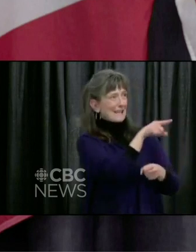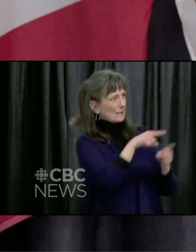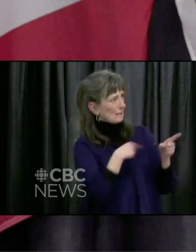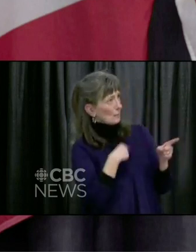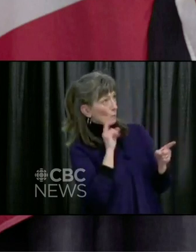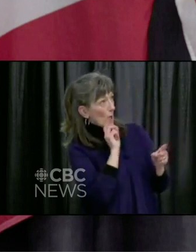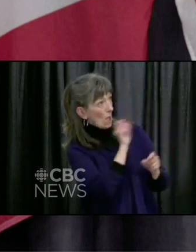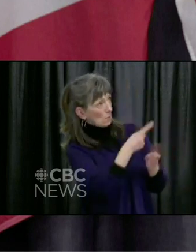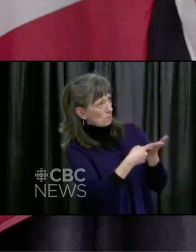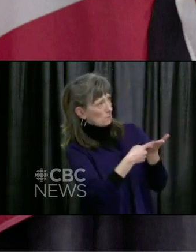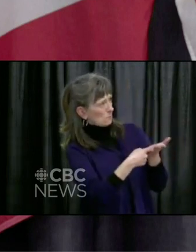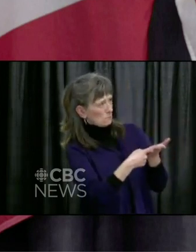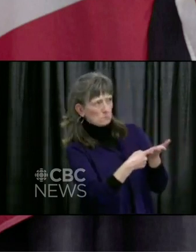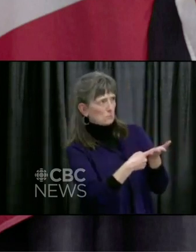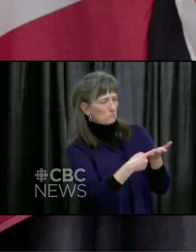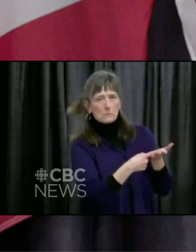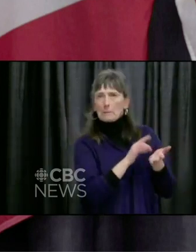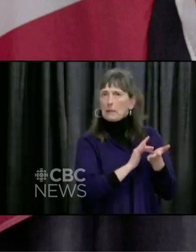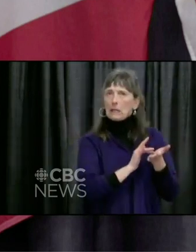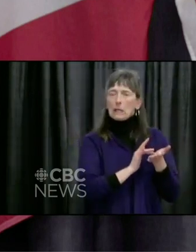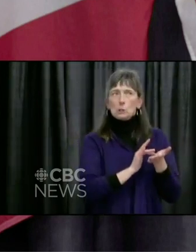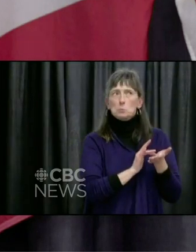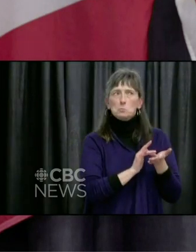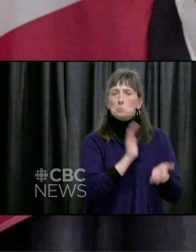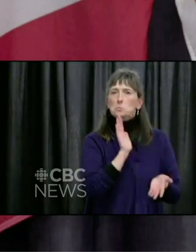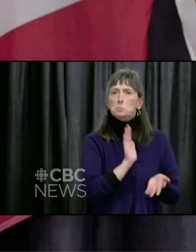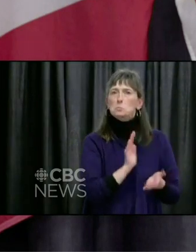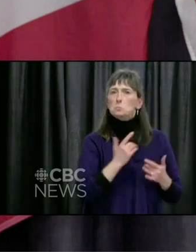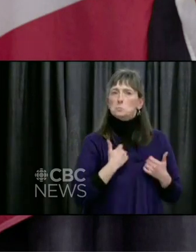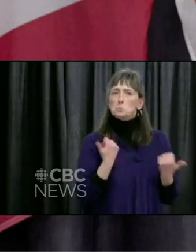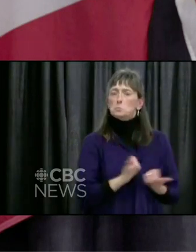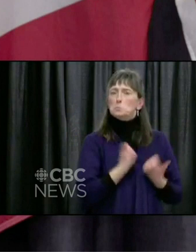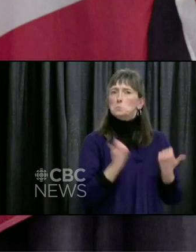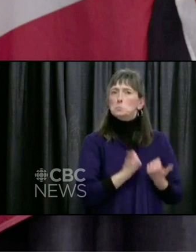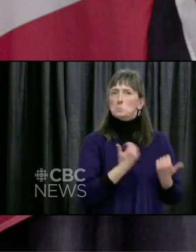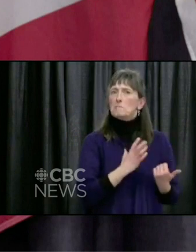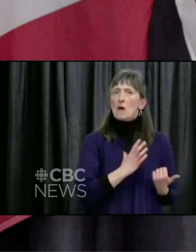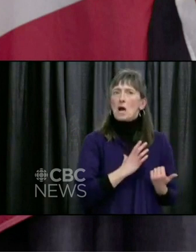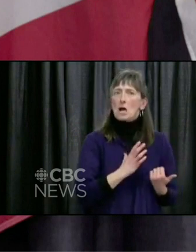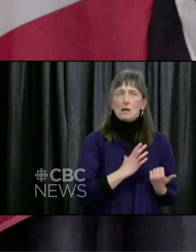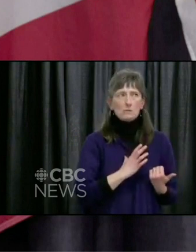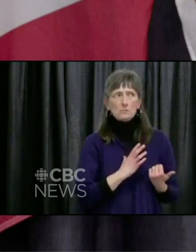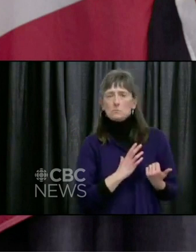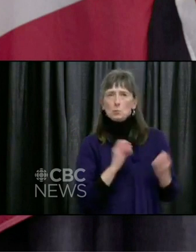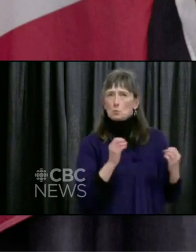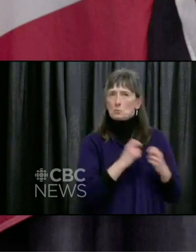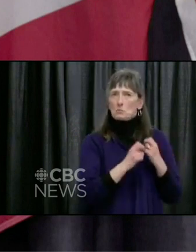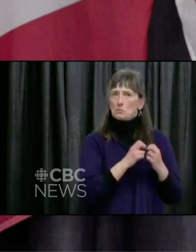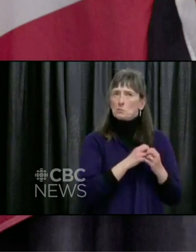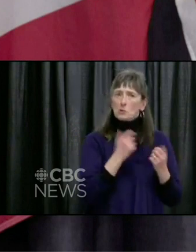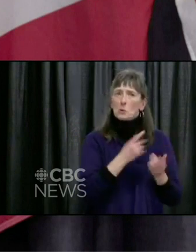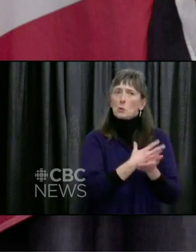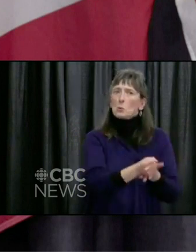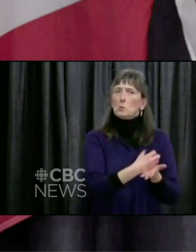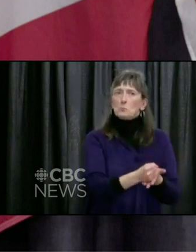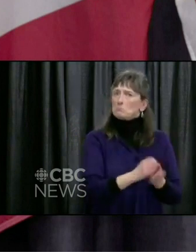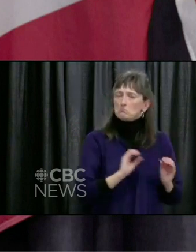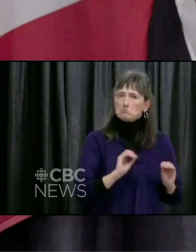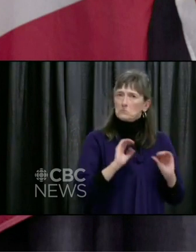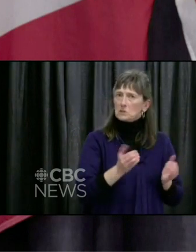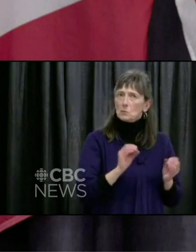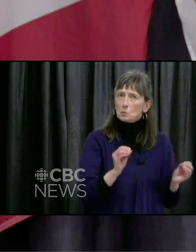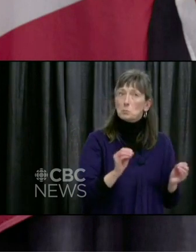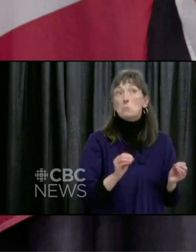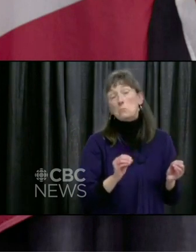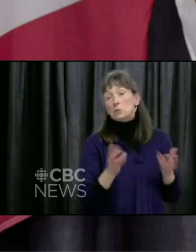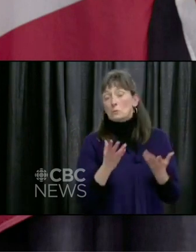medium term may actually ease. So it may well be that there would be a resolution to this in the very near future. I noticed